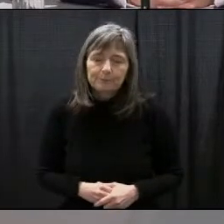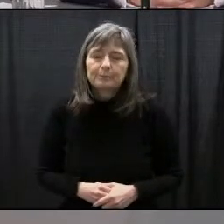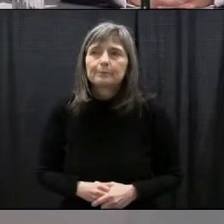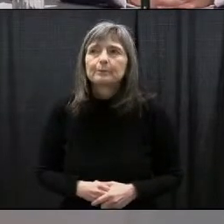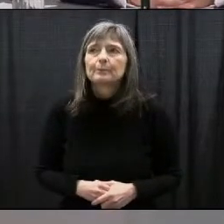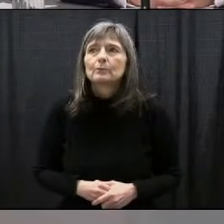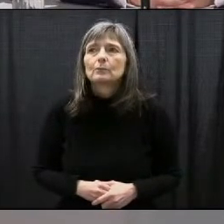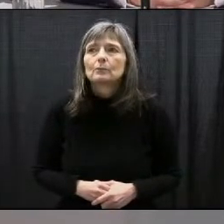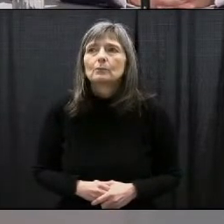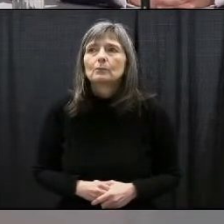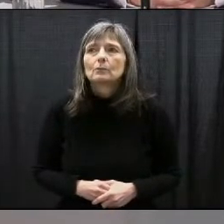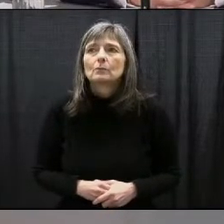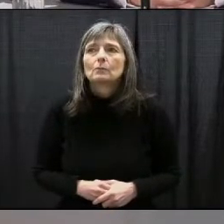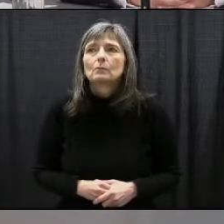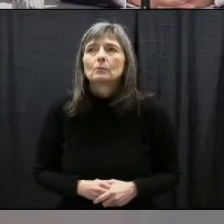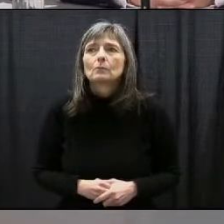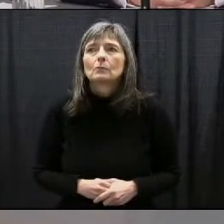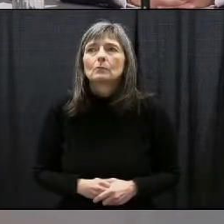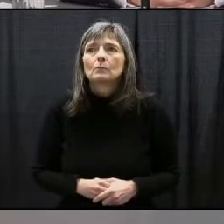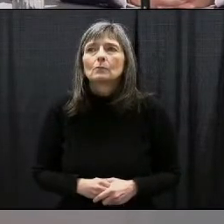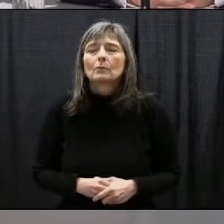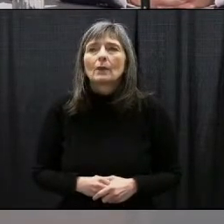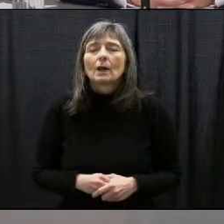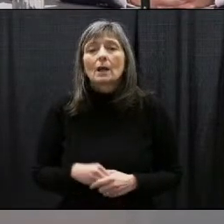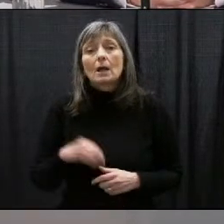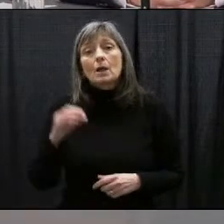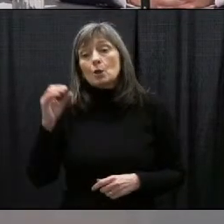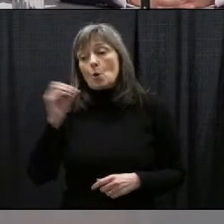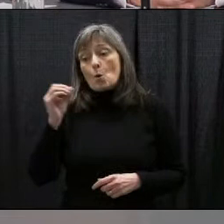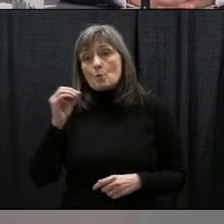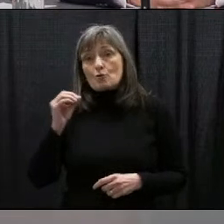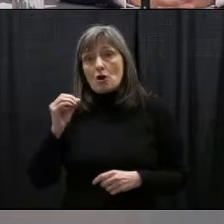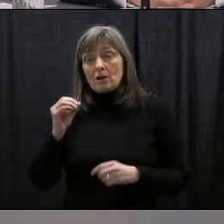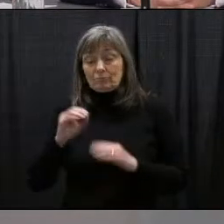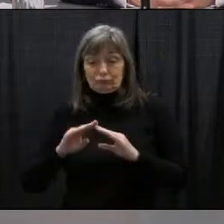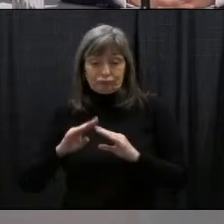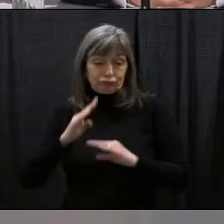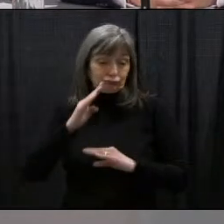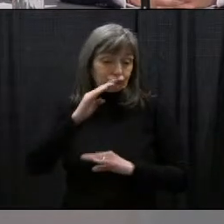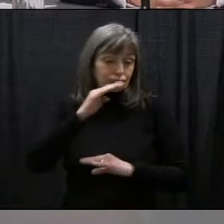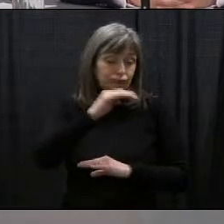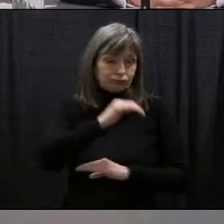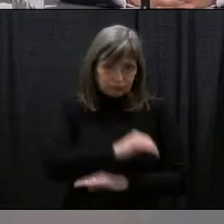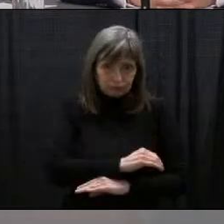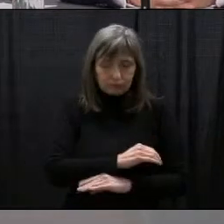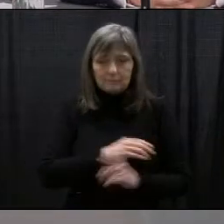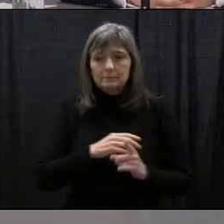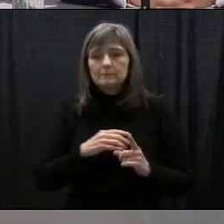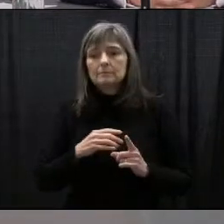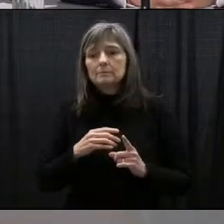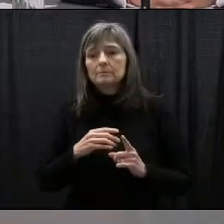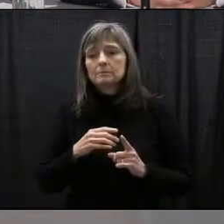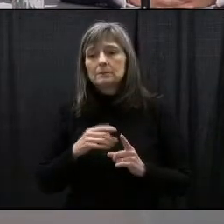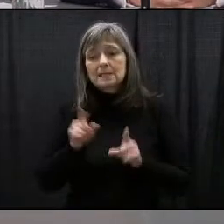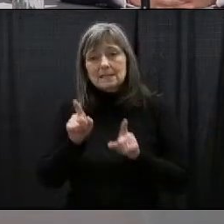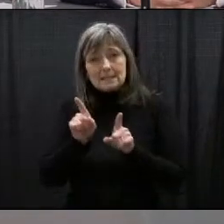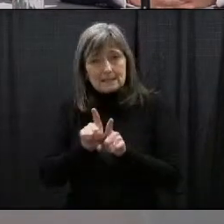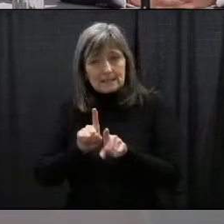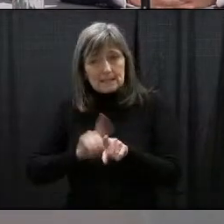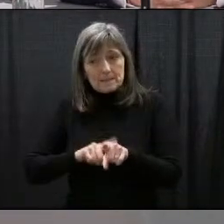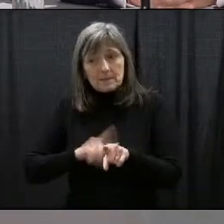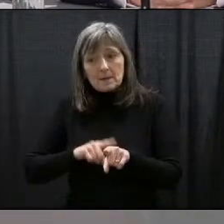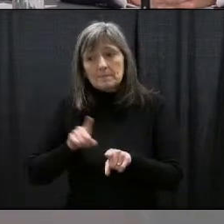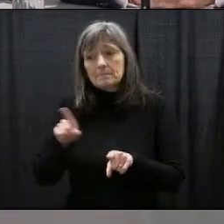Thanks. As well, I'm wondering, the Omicron wave happened at a time when some people were not